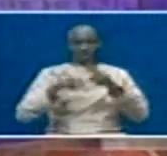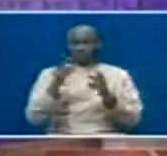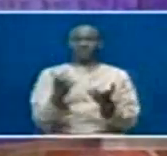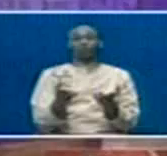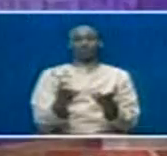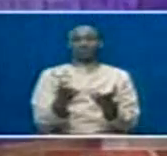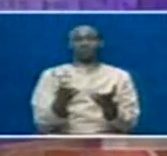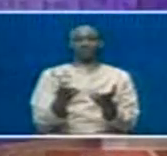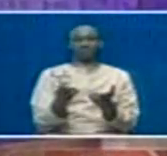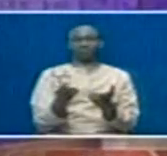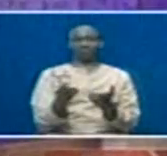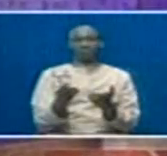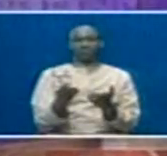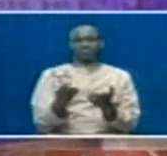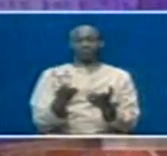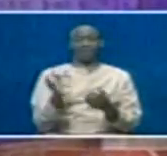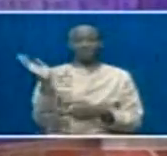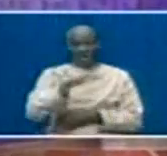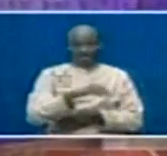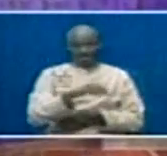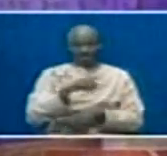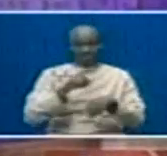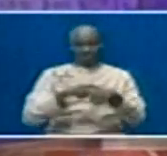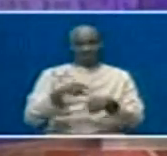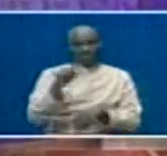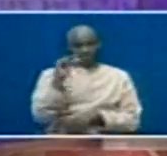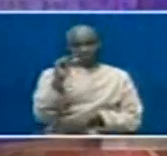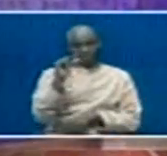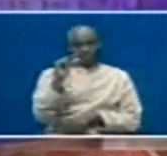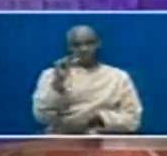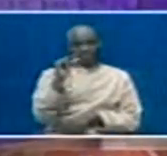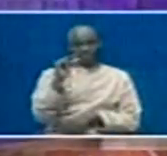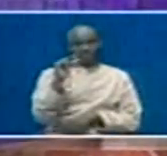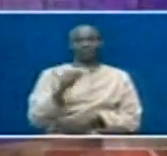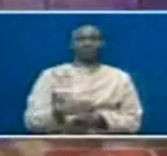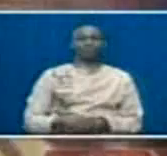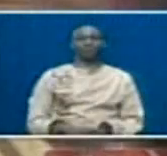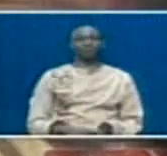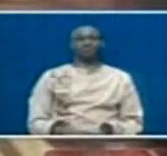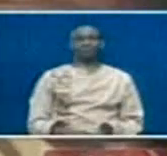Intercontinental Hotel. We'll be back in a moment.